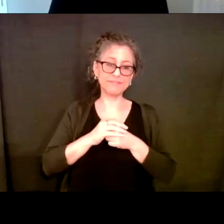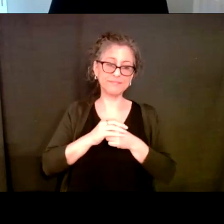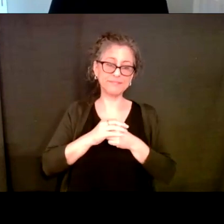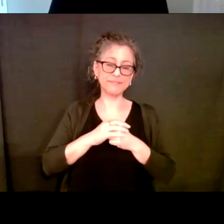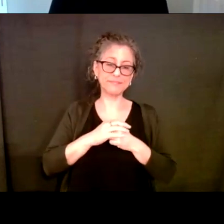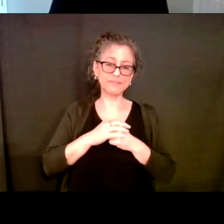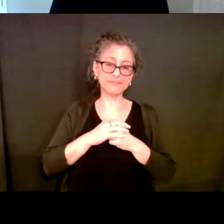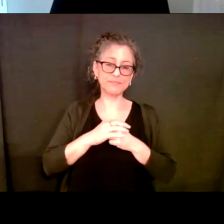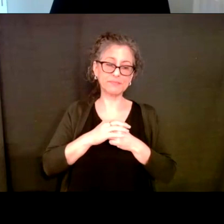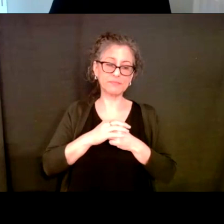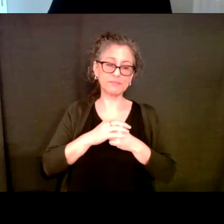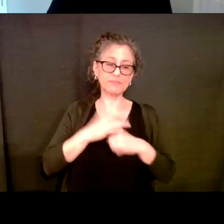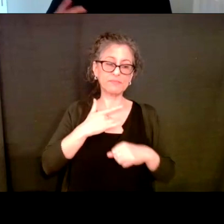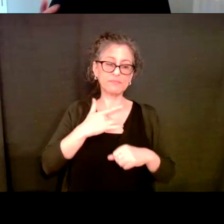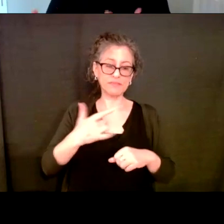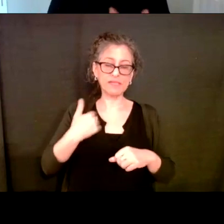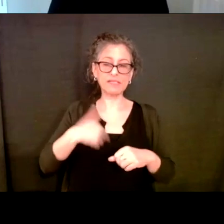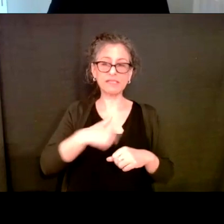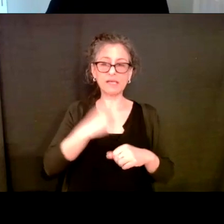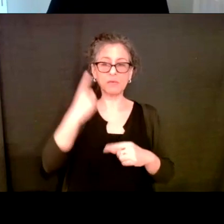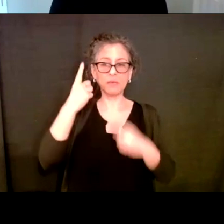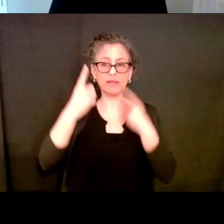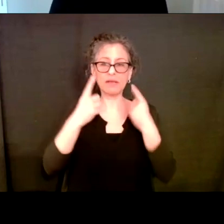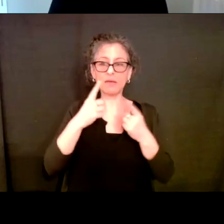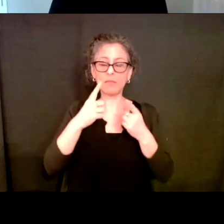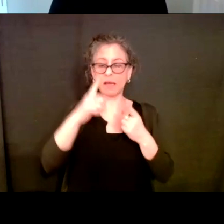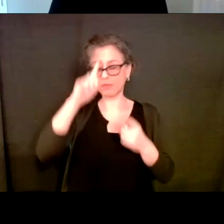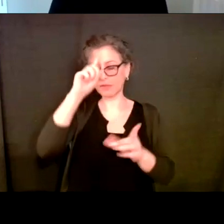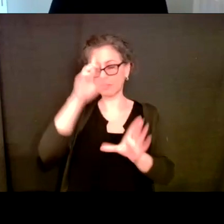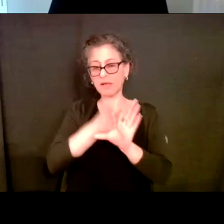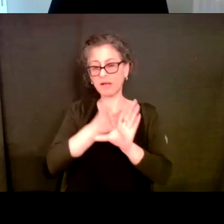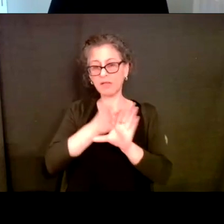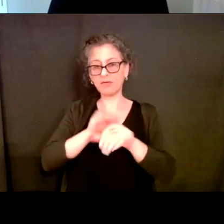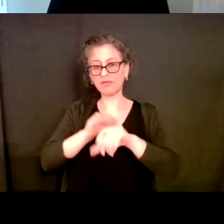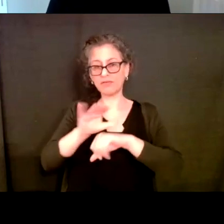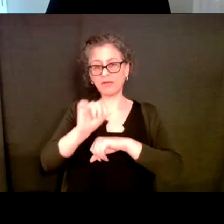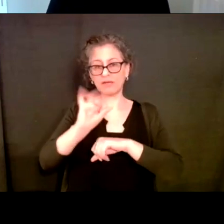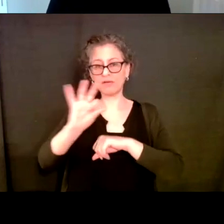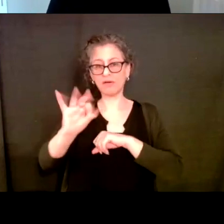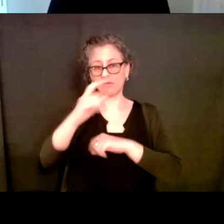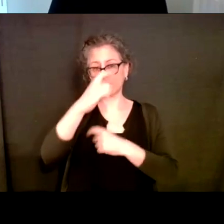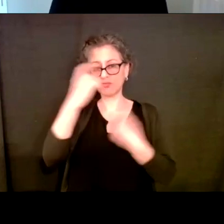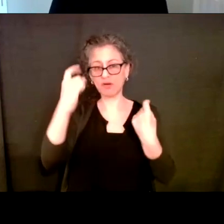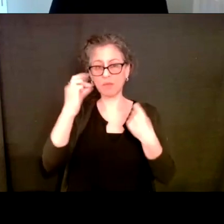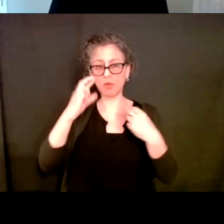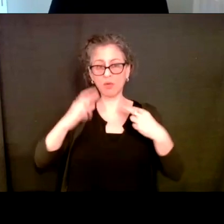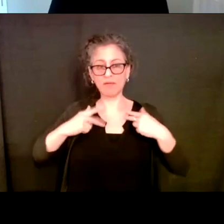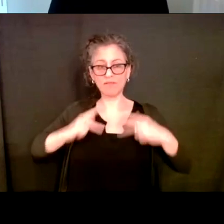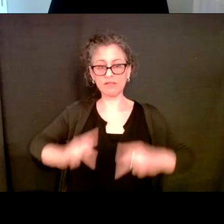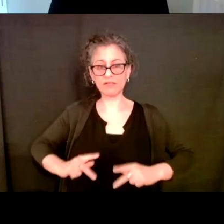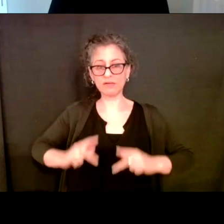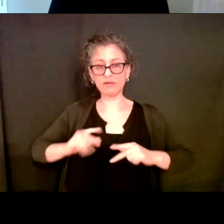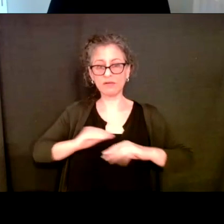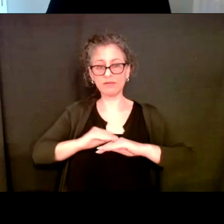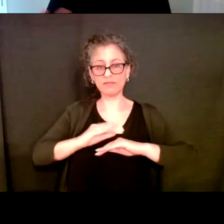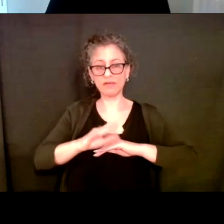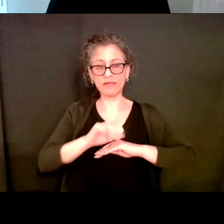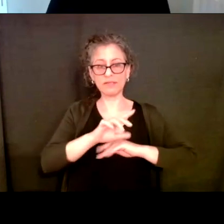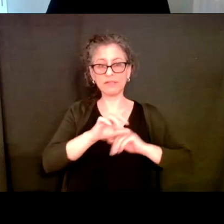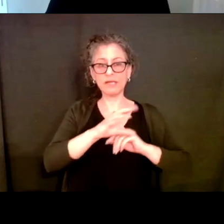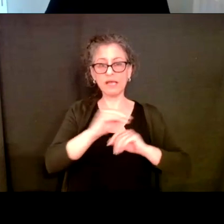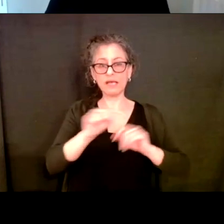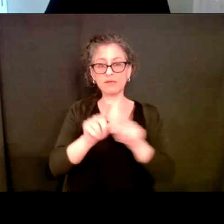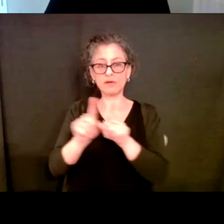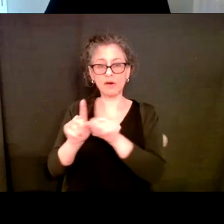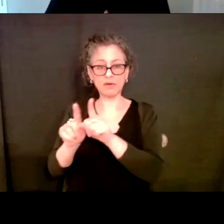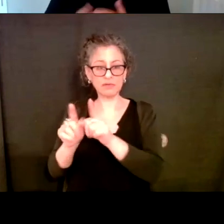And oftentimes we think about just the psychological effects of trauma or the physical effects, but more